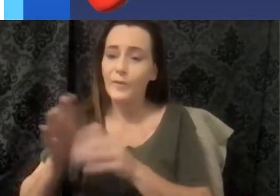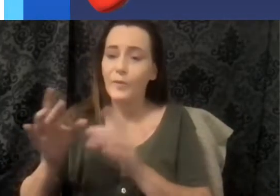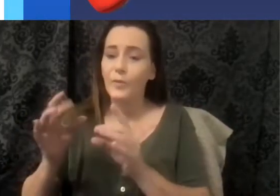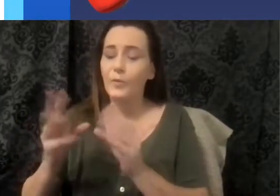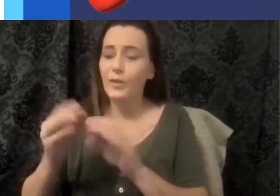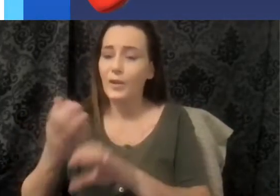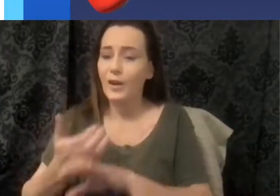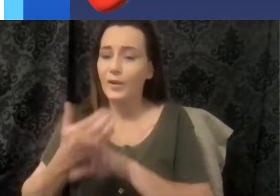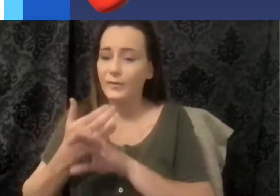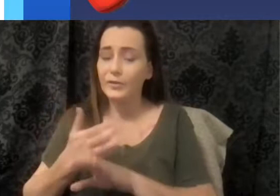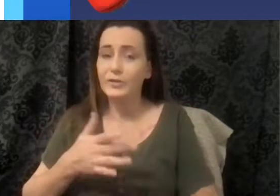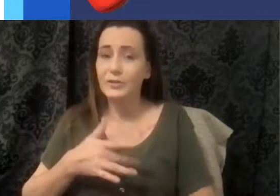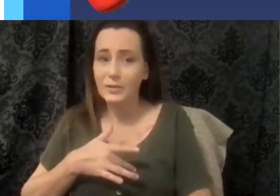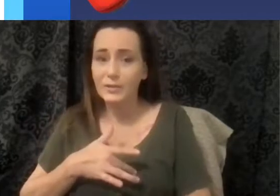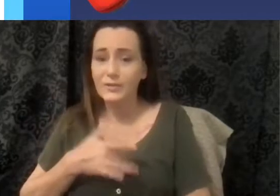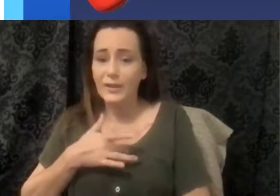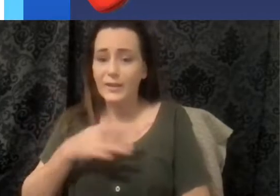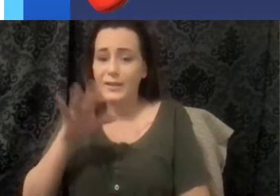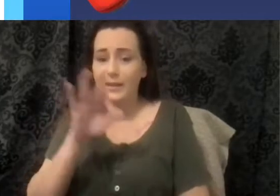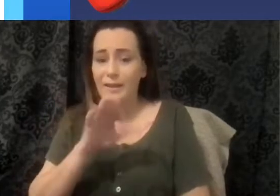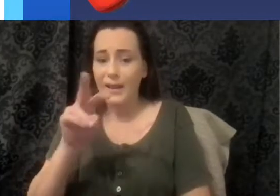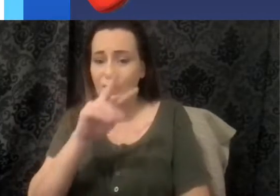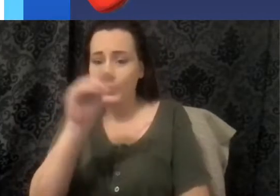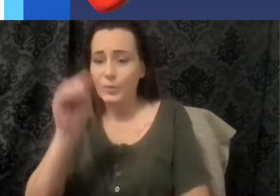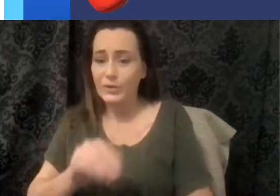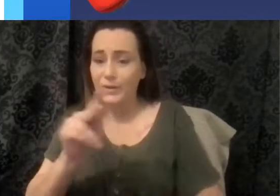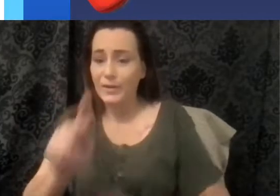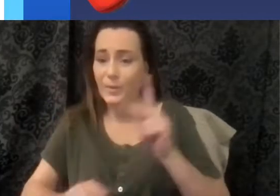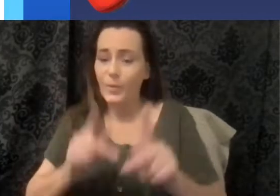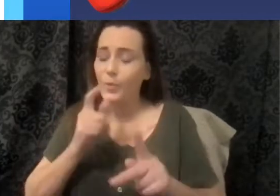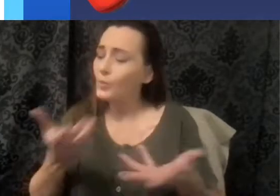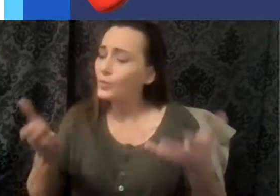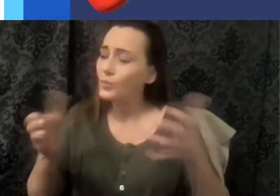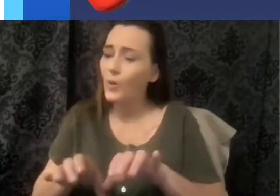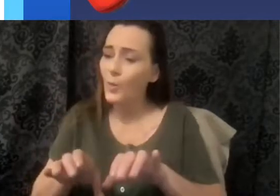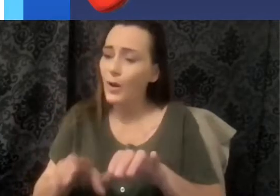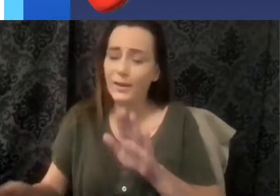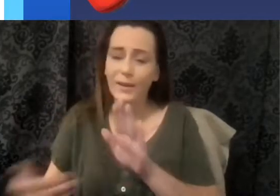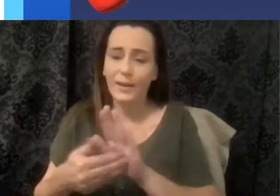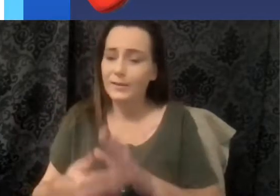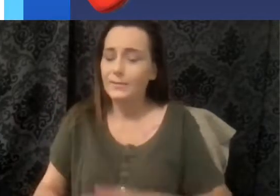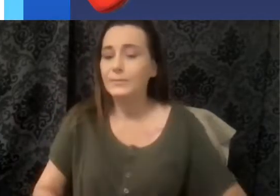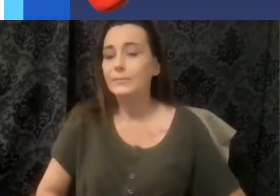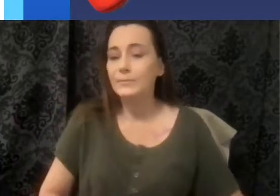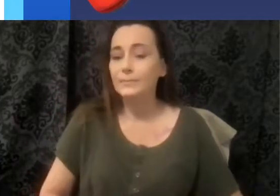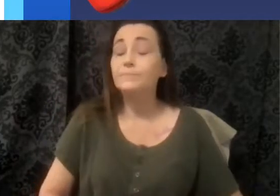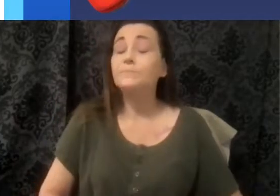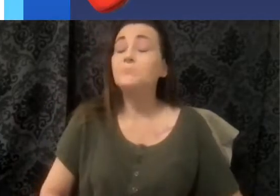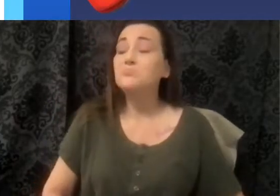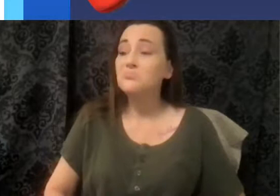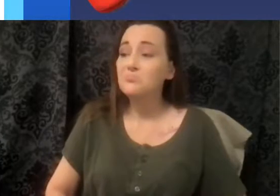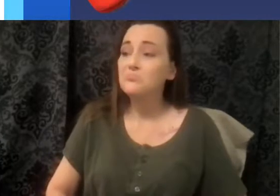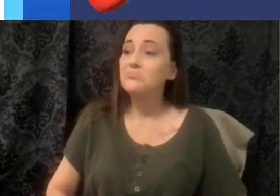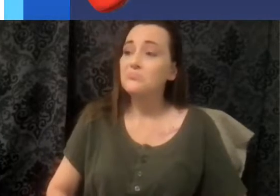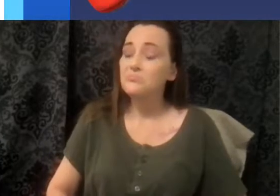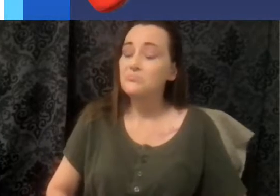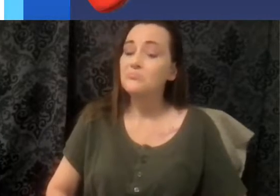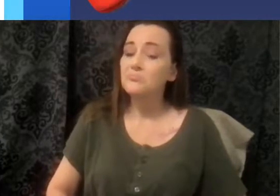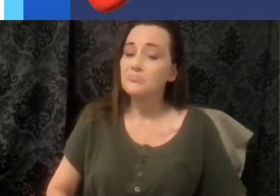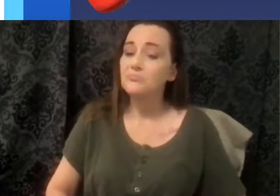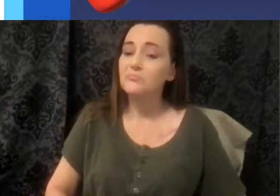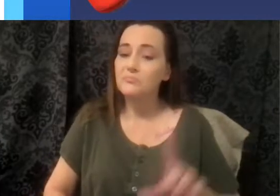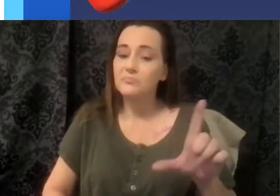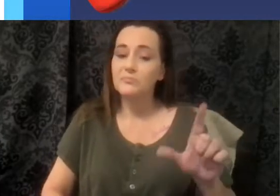virtually was felt, I believe, by 92% of the people who didn't want to do it again. Okay. So my question